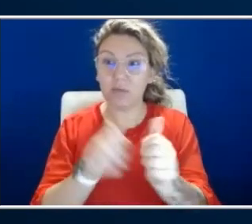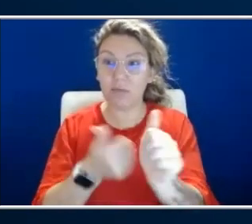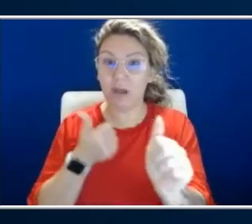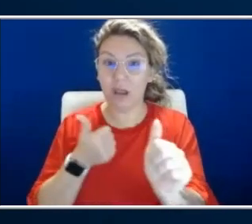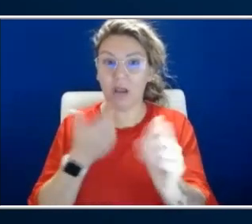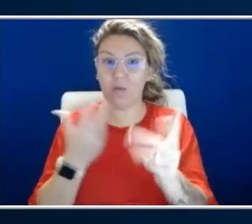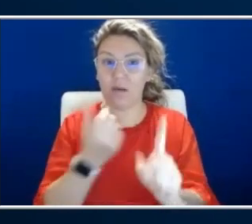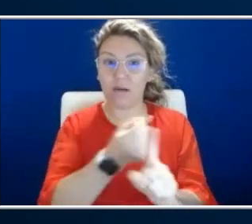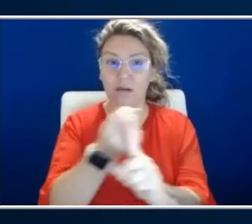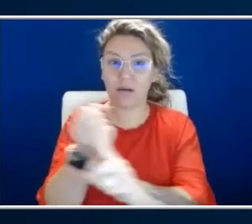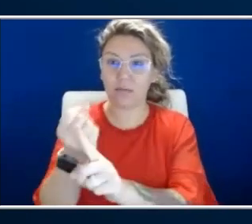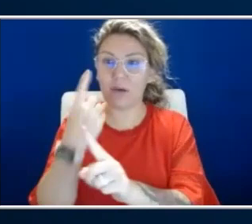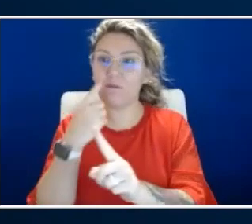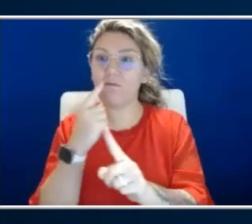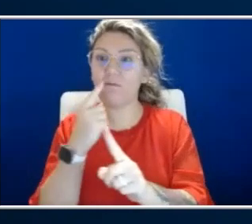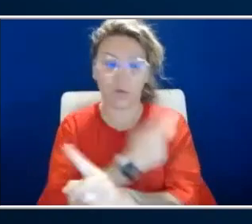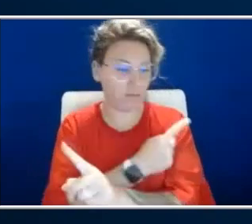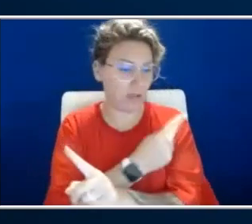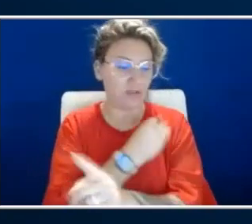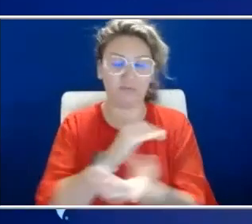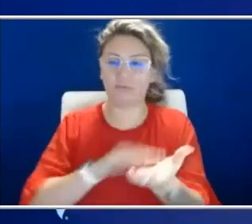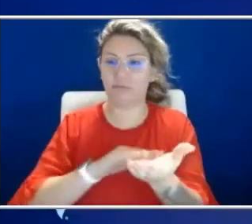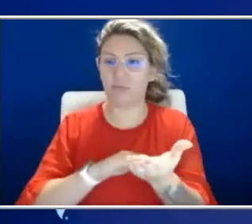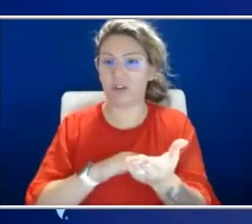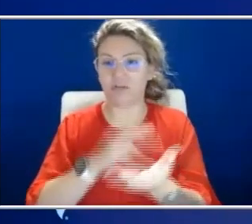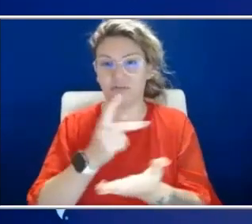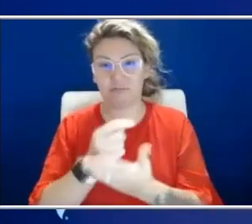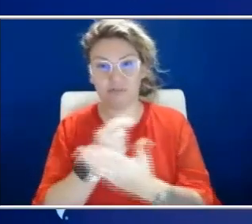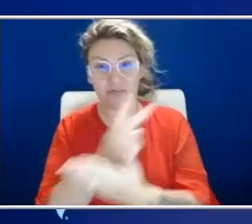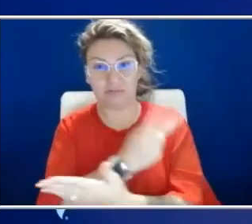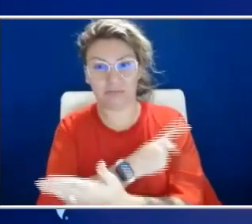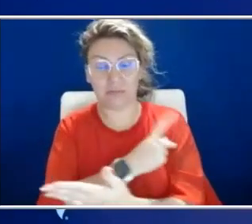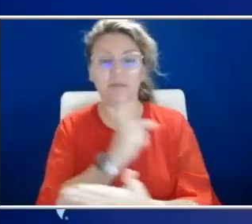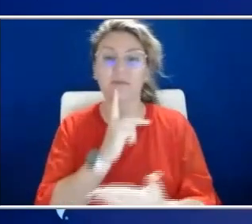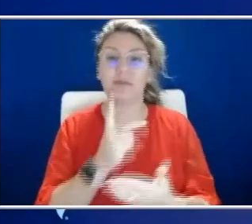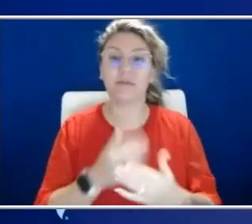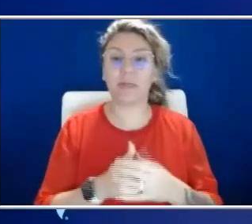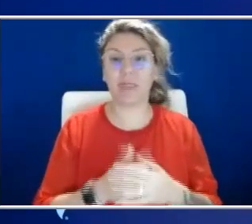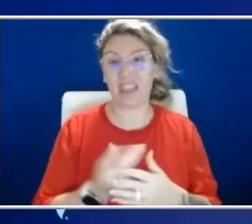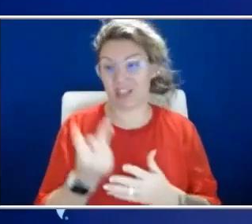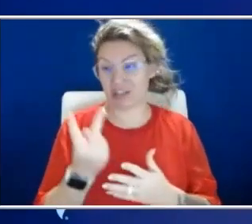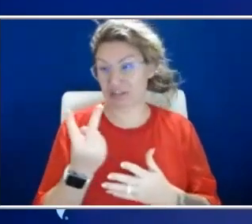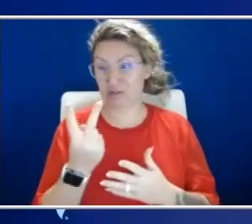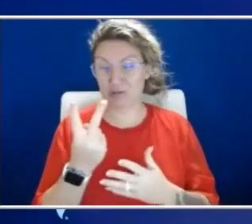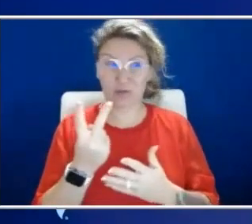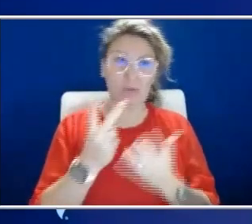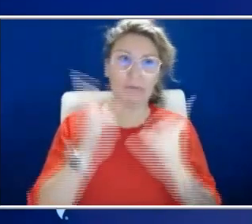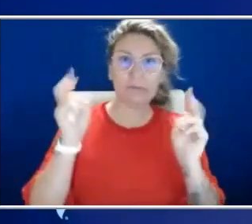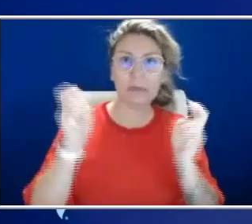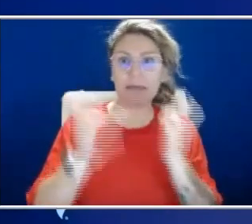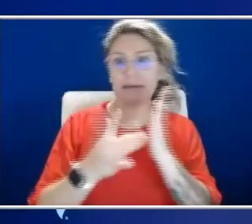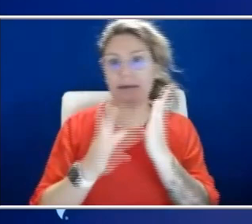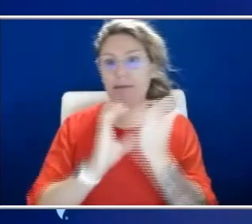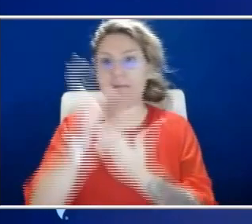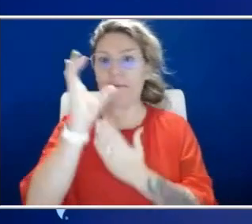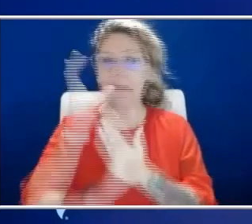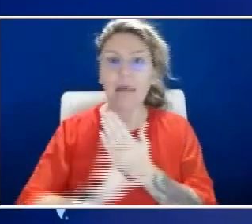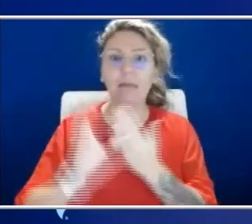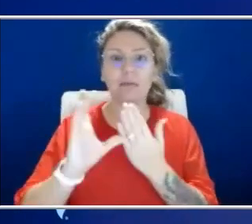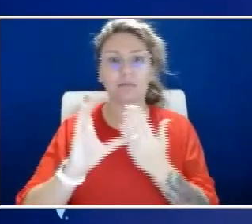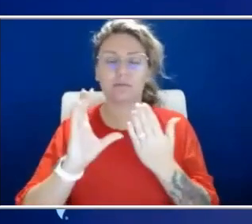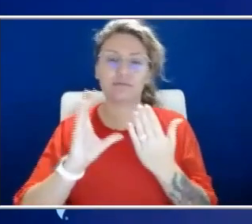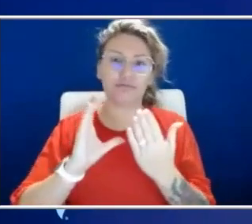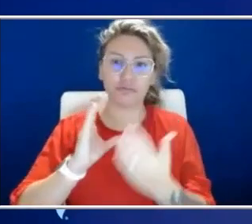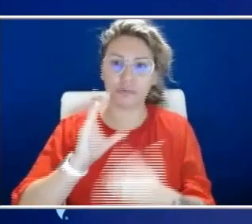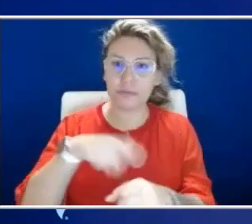the doctors who treat those patients? Yeah, I mean, that's probably 2 calendar years, I think, in the context of research and all that. It could be even more. I think this